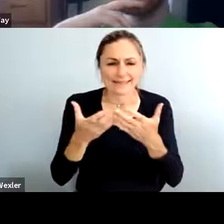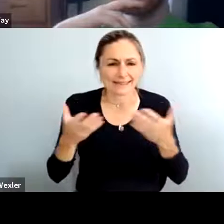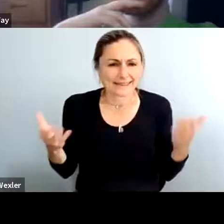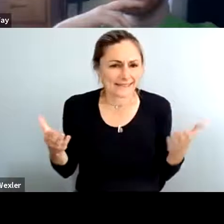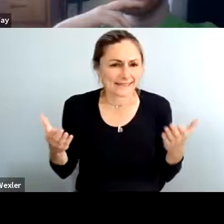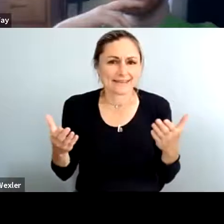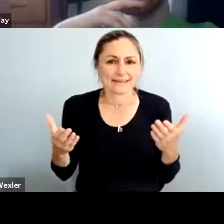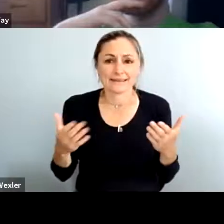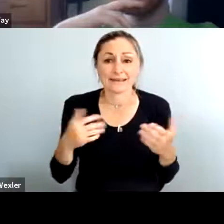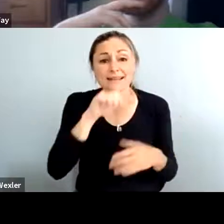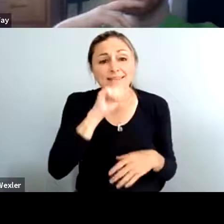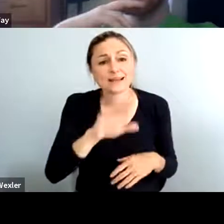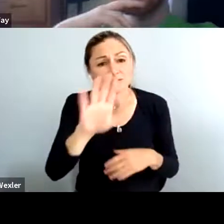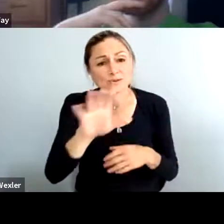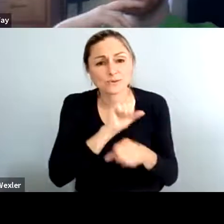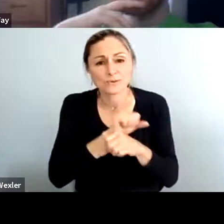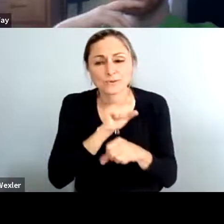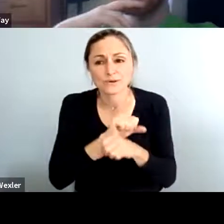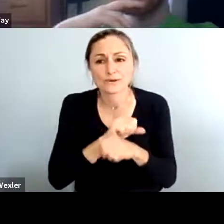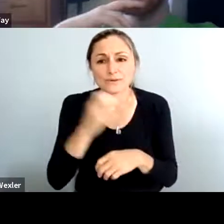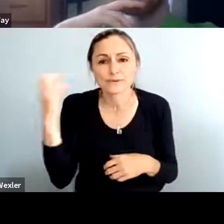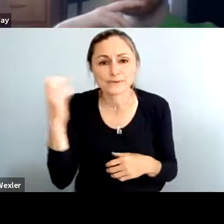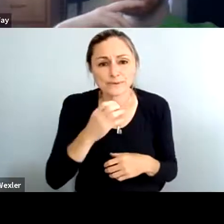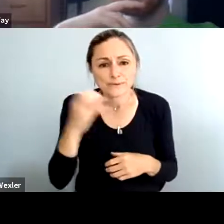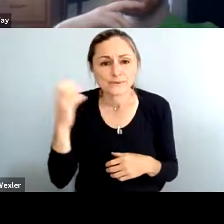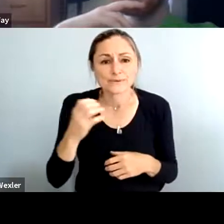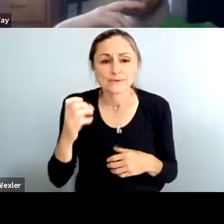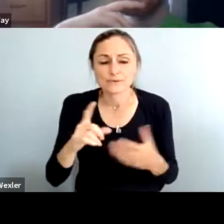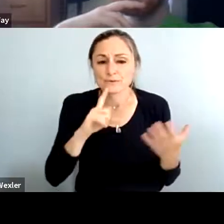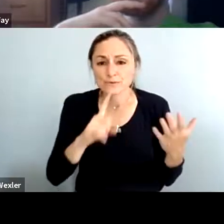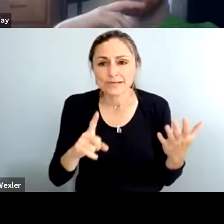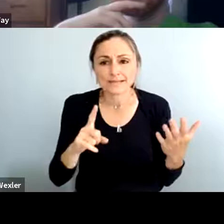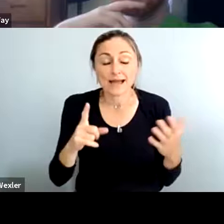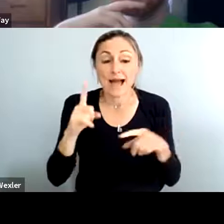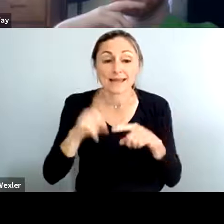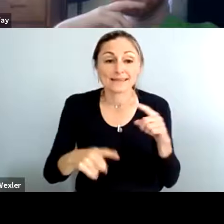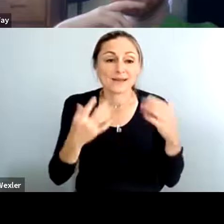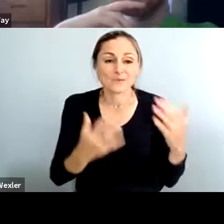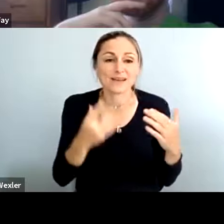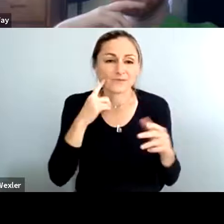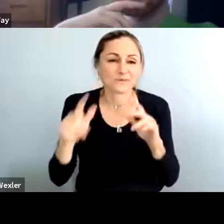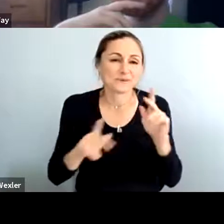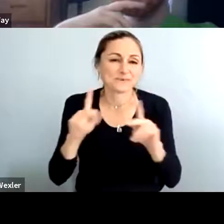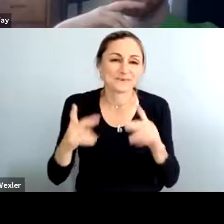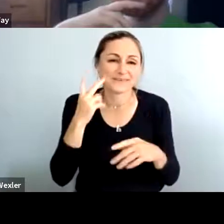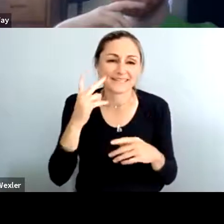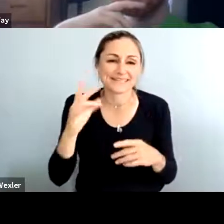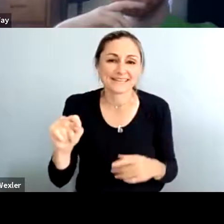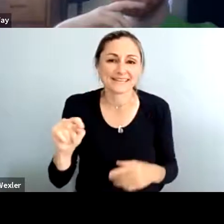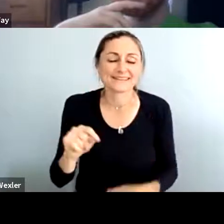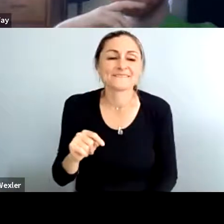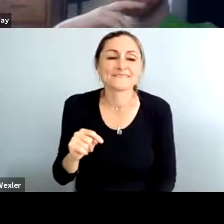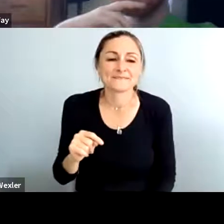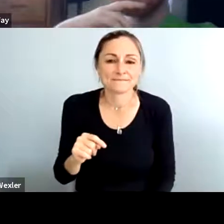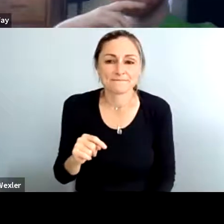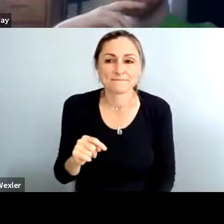work as well. It's so kind of passionate, as you know, it really is. I can't wait for people to see it. I really can't. Right.